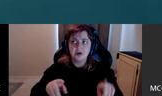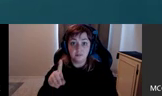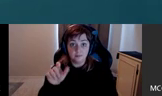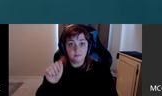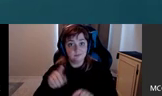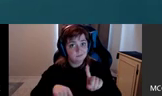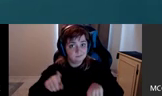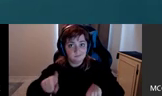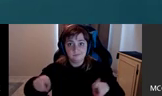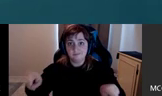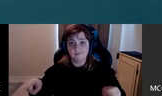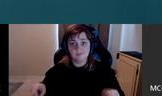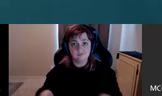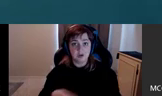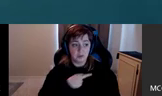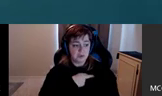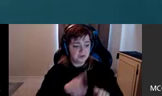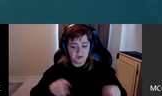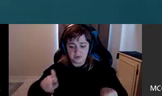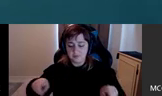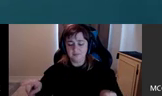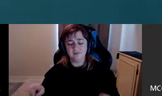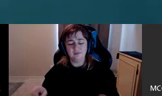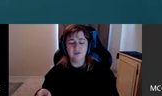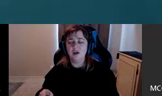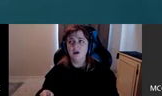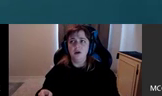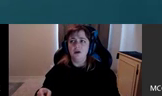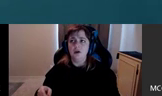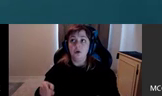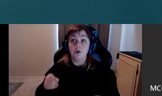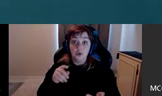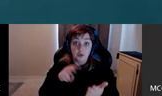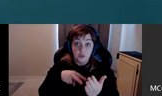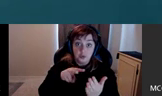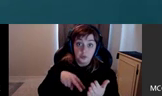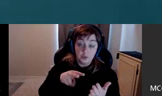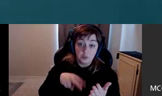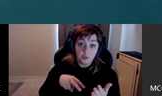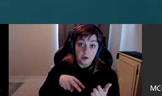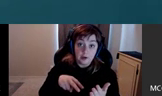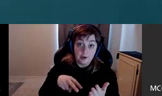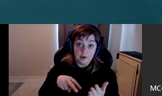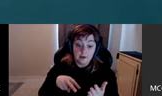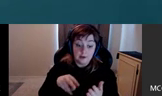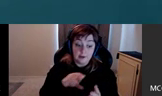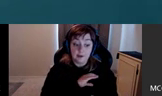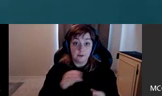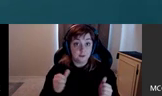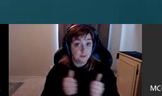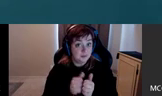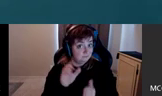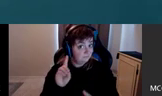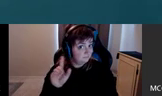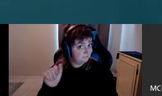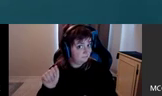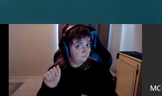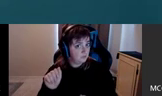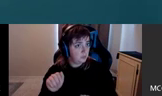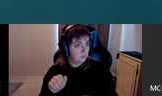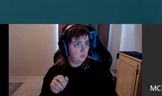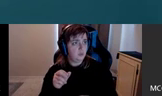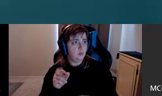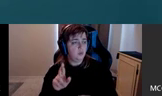often did we grow up reading about a character with disabilities? Sexual orientation diversity. Again, you know, it's fairly